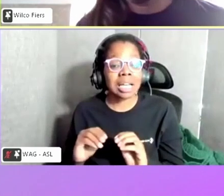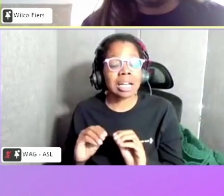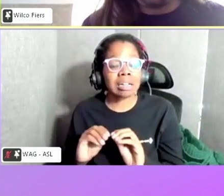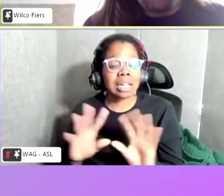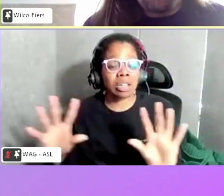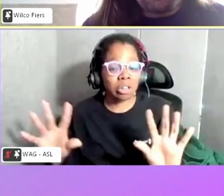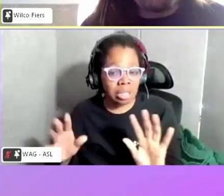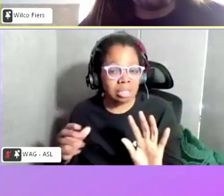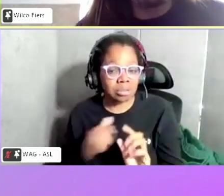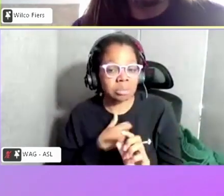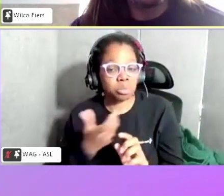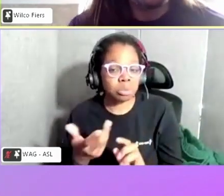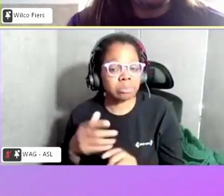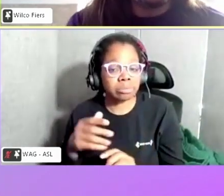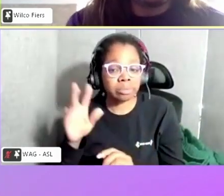way.